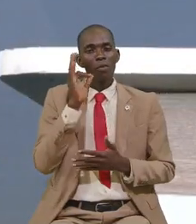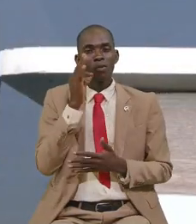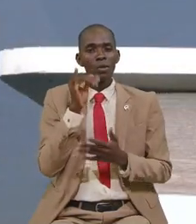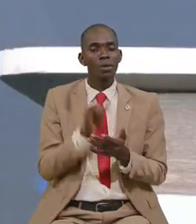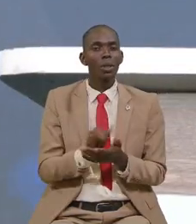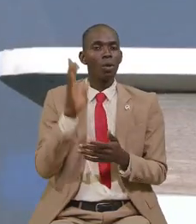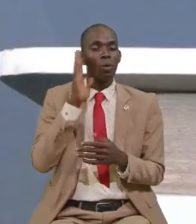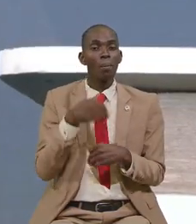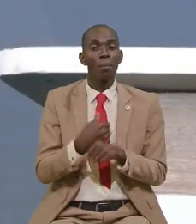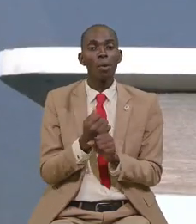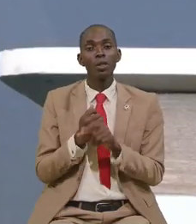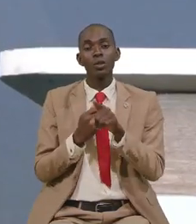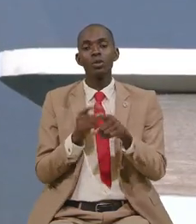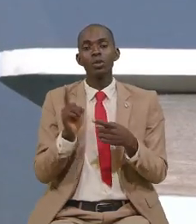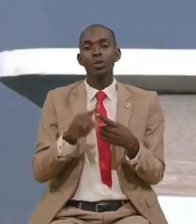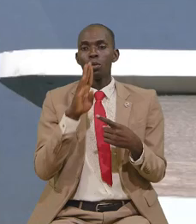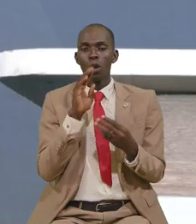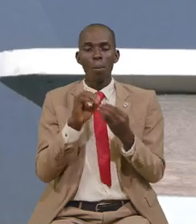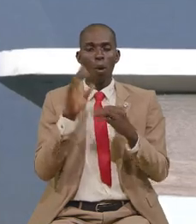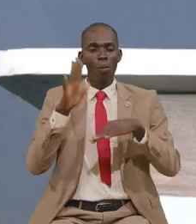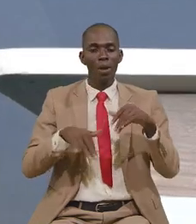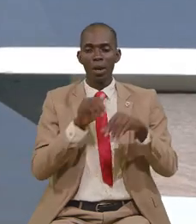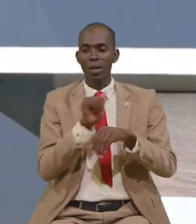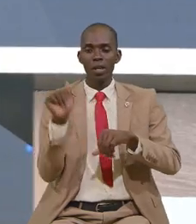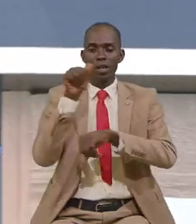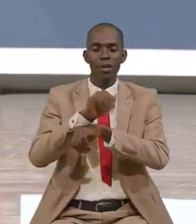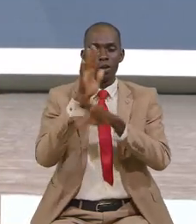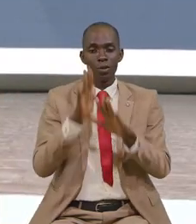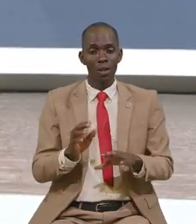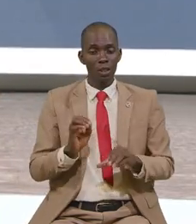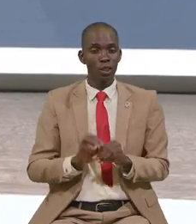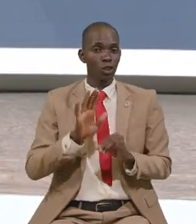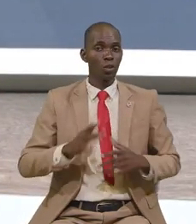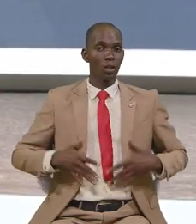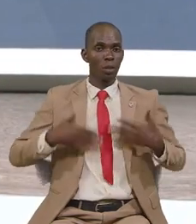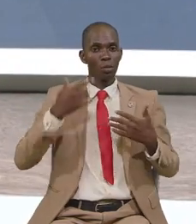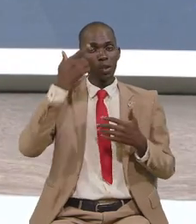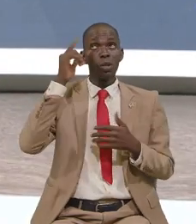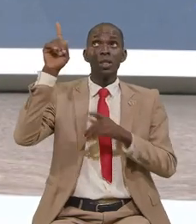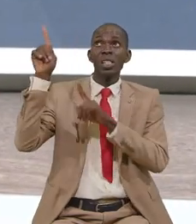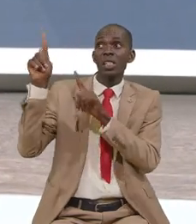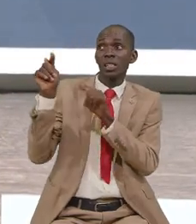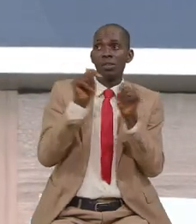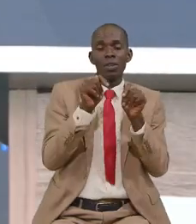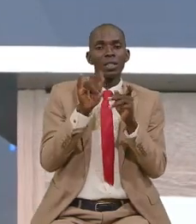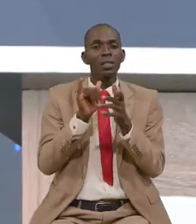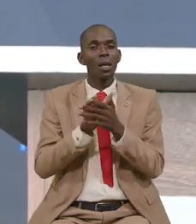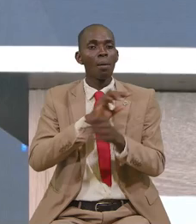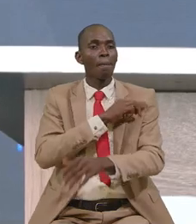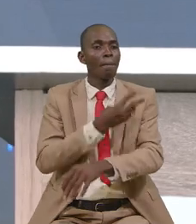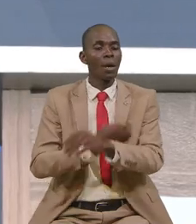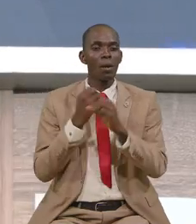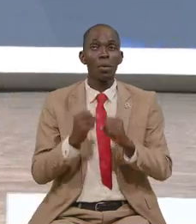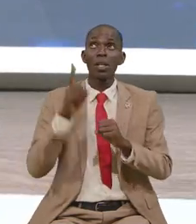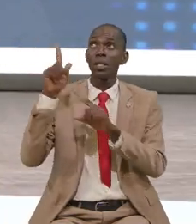you to be more than a conqueror in your life, because he passes on that mighty power, he passes